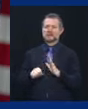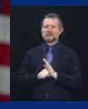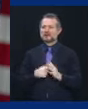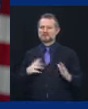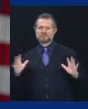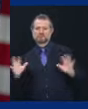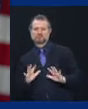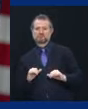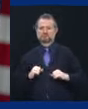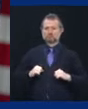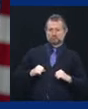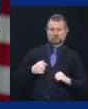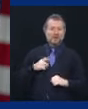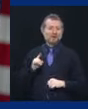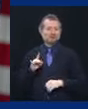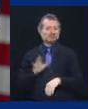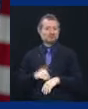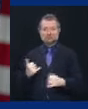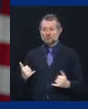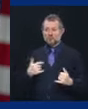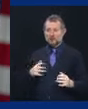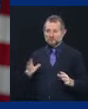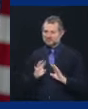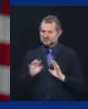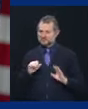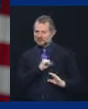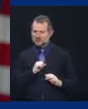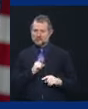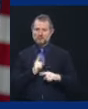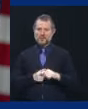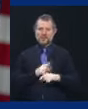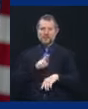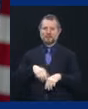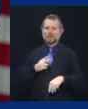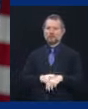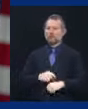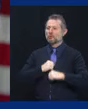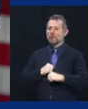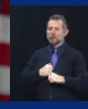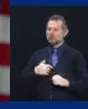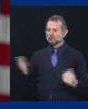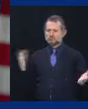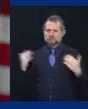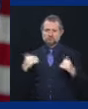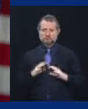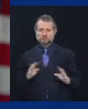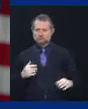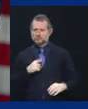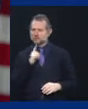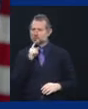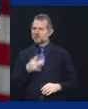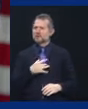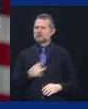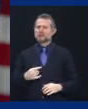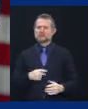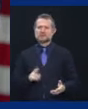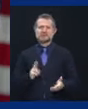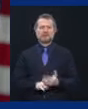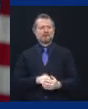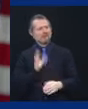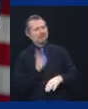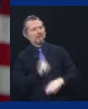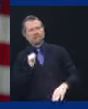Guard in what could be a dangerous situation. I don't like to call out any public